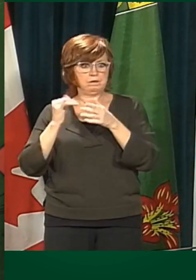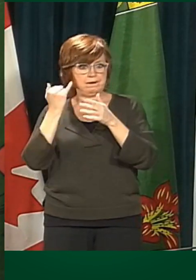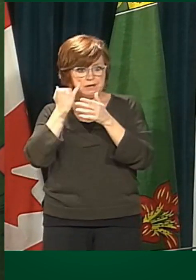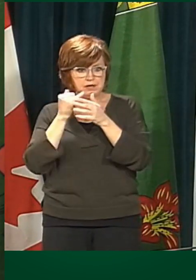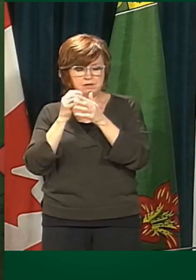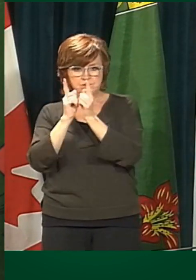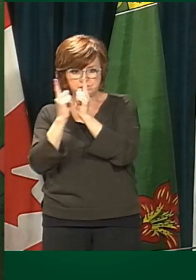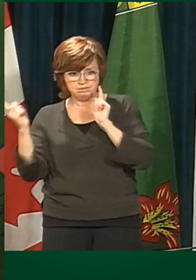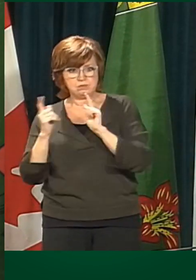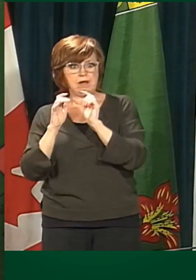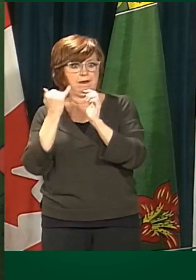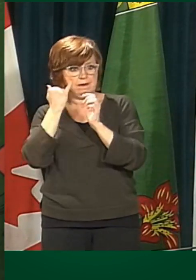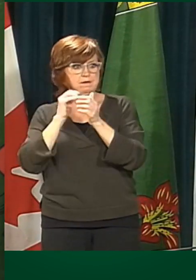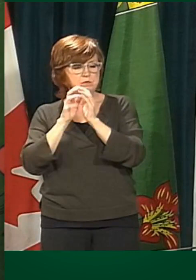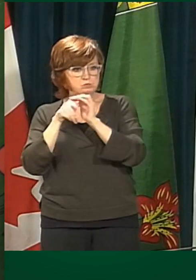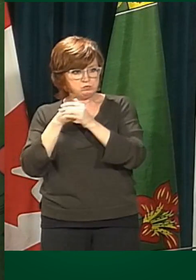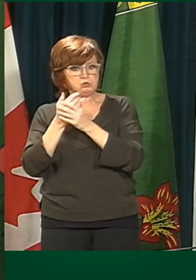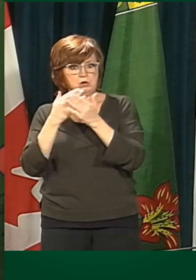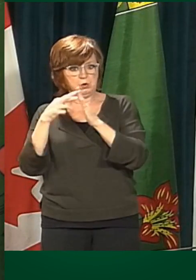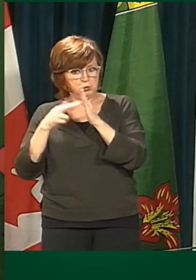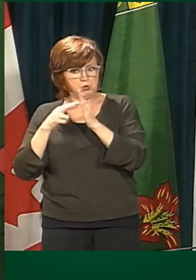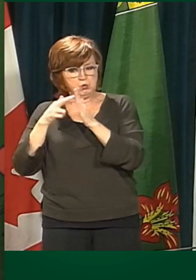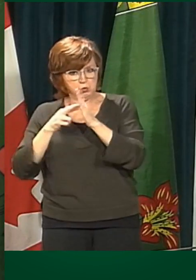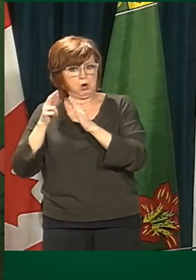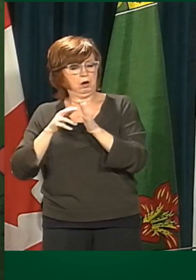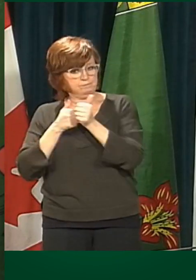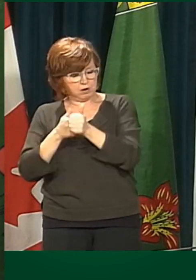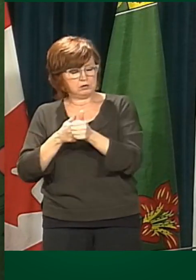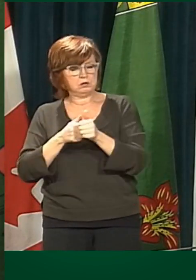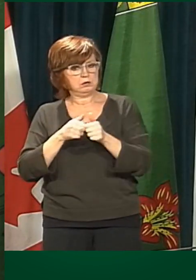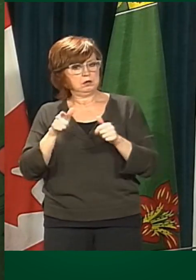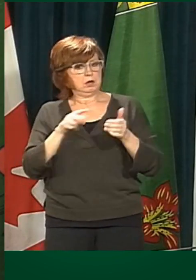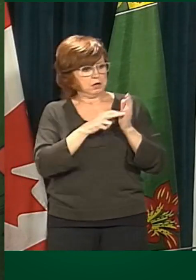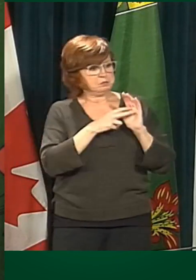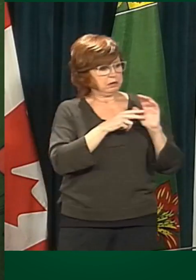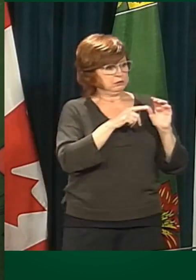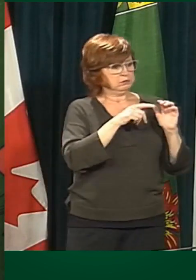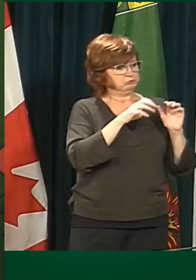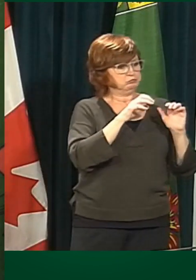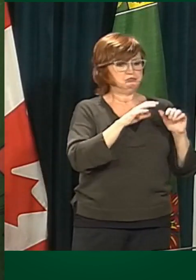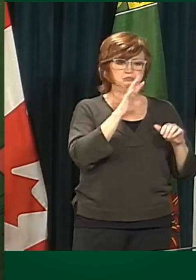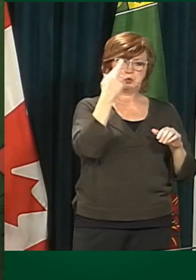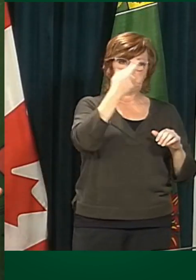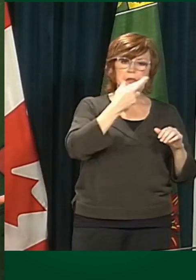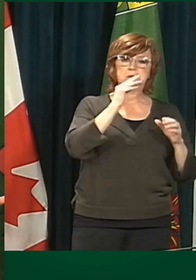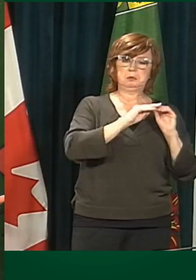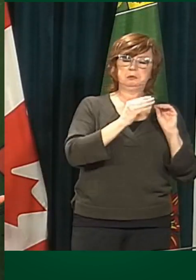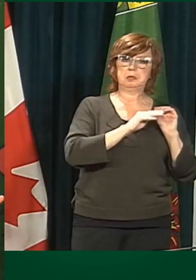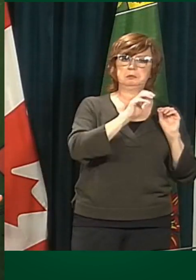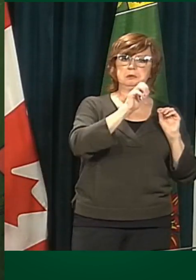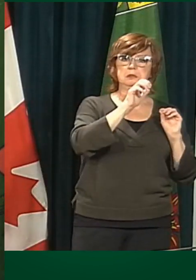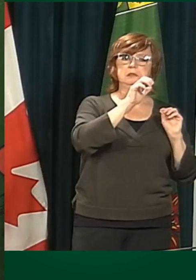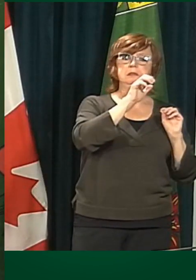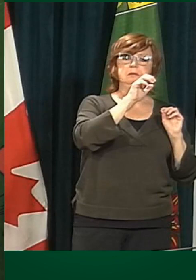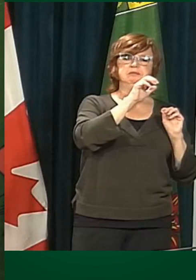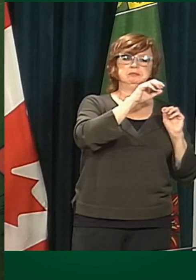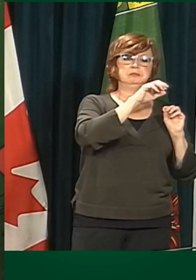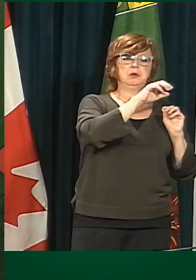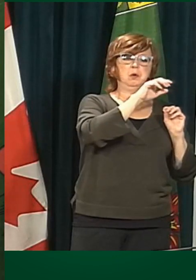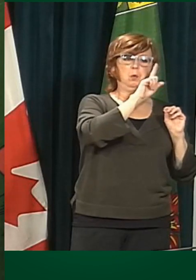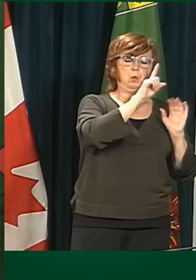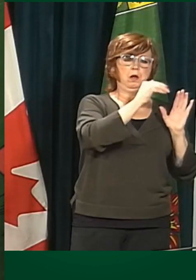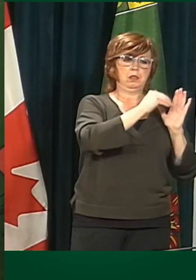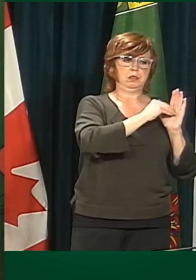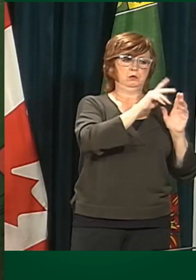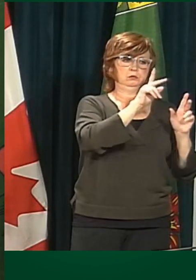you're doing these 3 pillars of public health measures, you can keep the curve flat. So we already discussed that we're doing physical distancing.